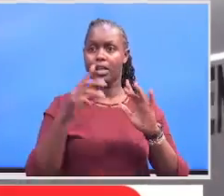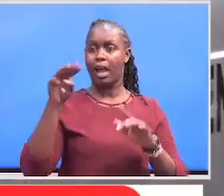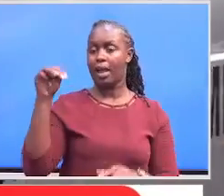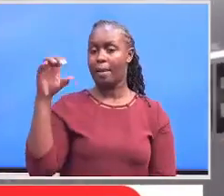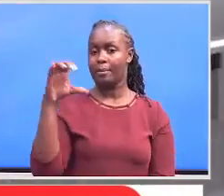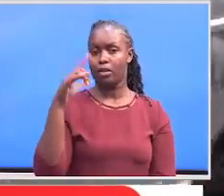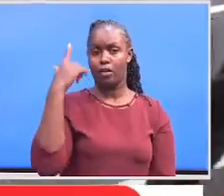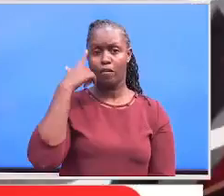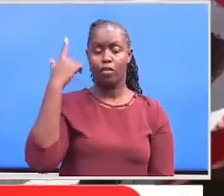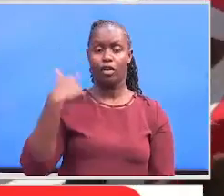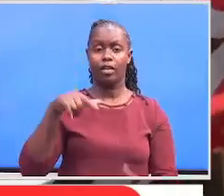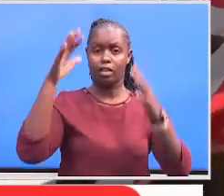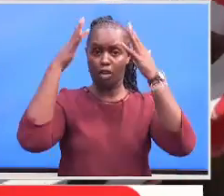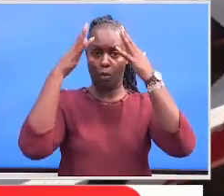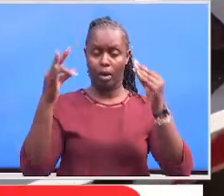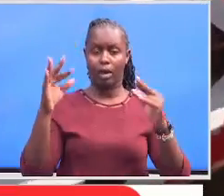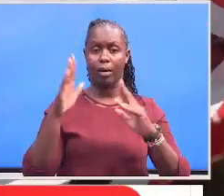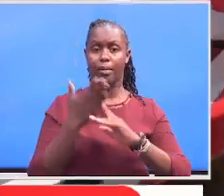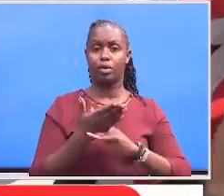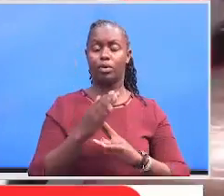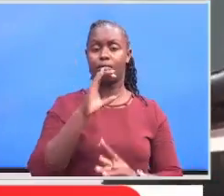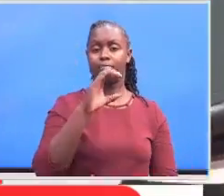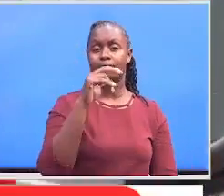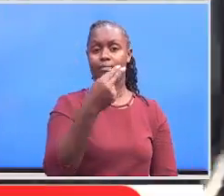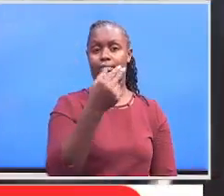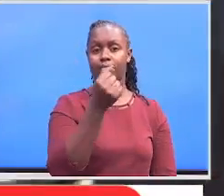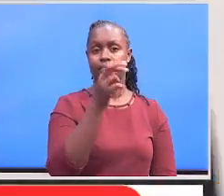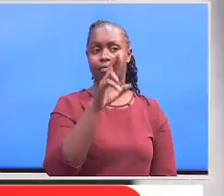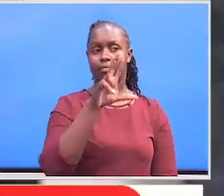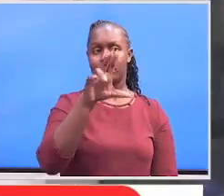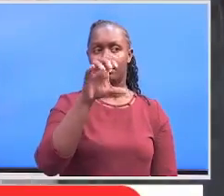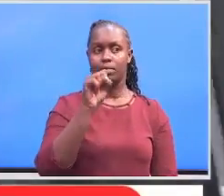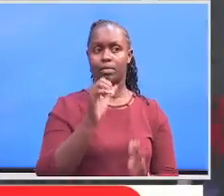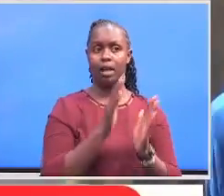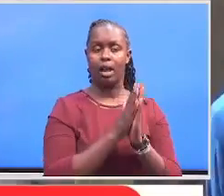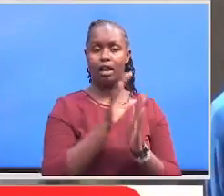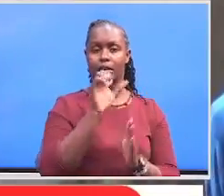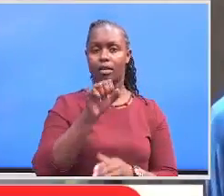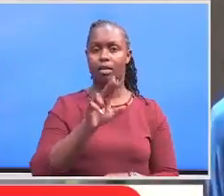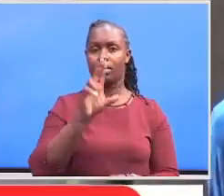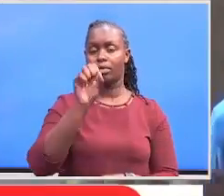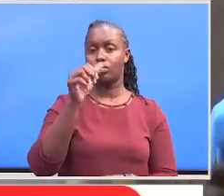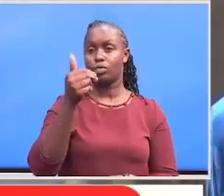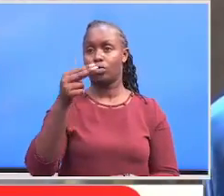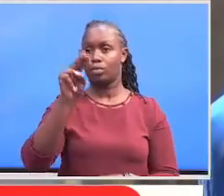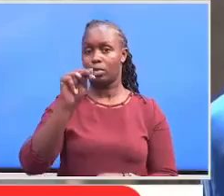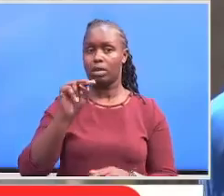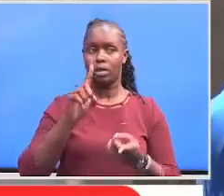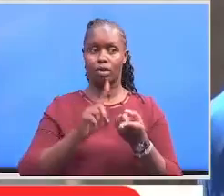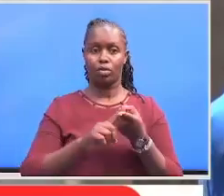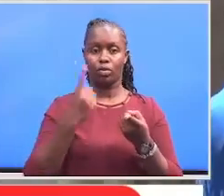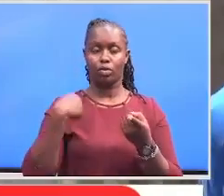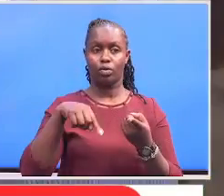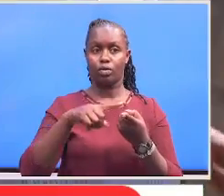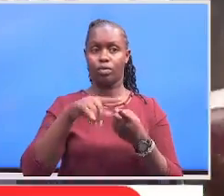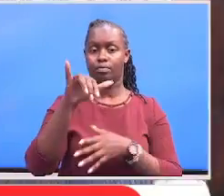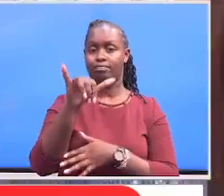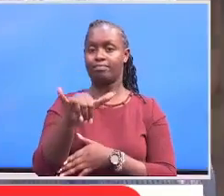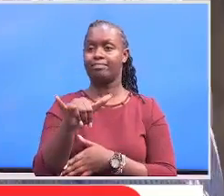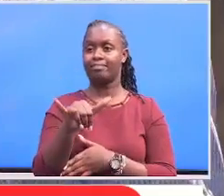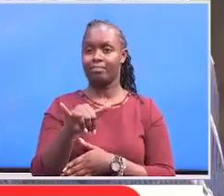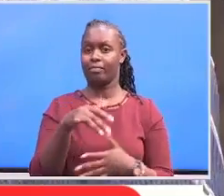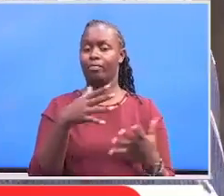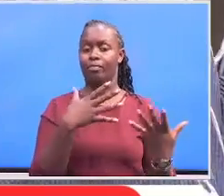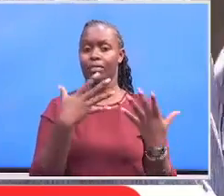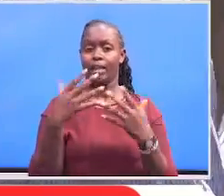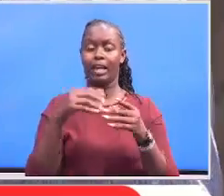for the wedding between Charles Mori and Susan Wanjira, describes their joyous journey to pick the bride, totally unaware